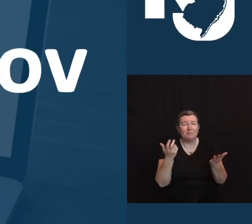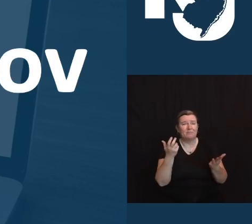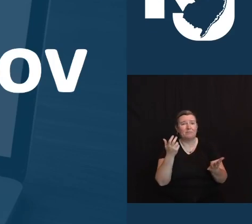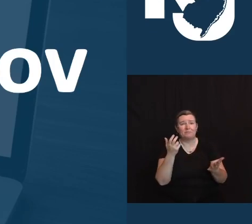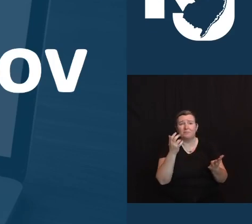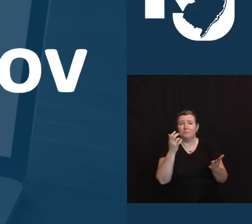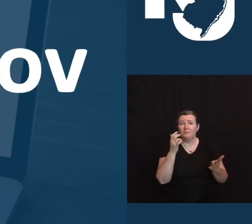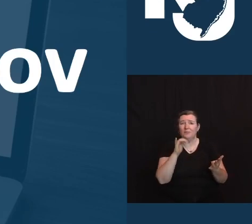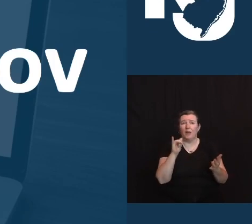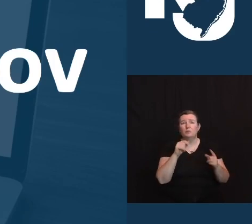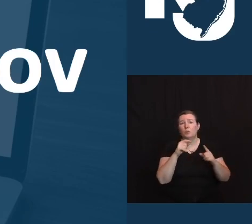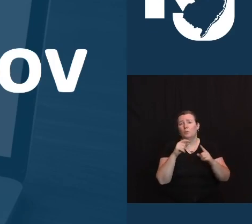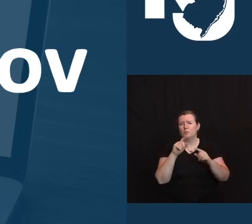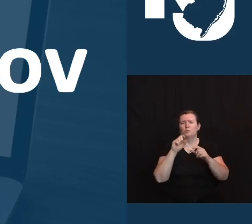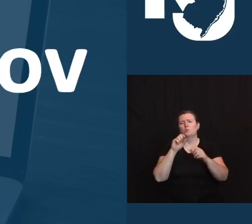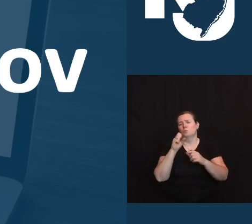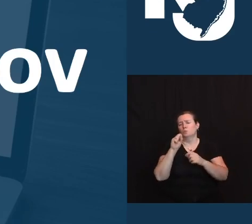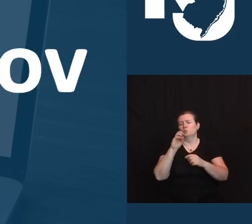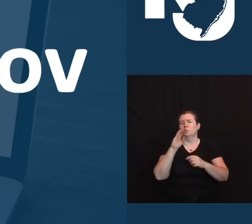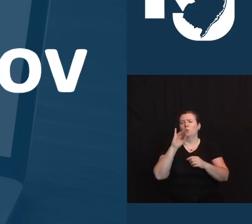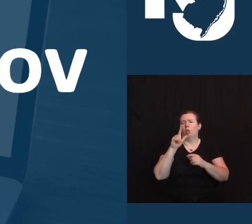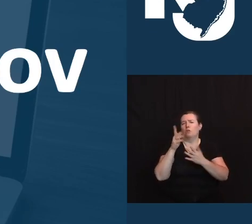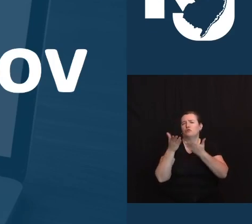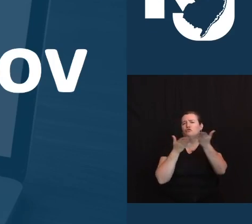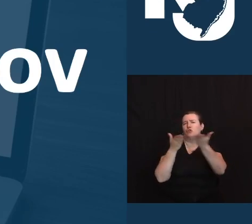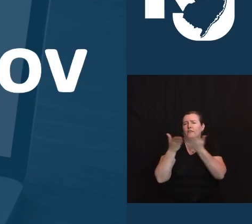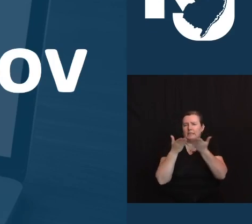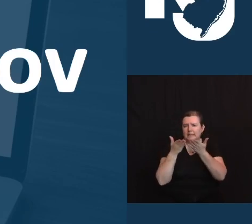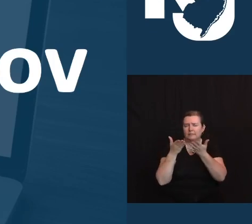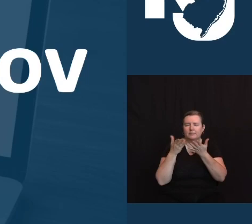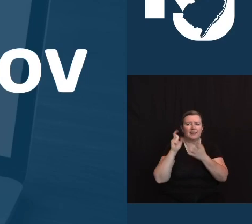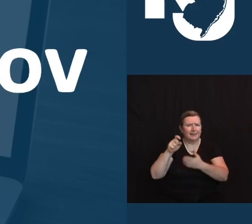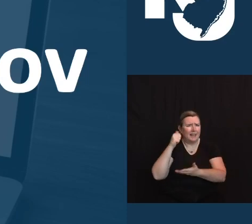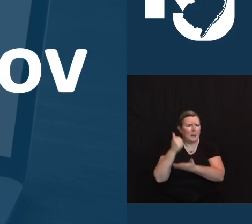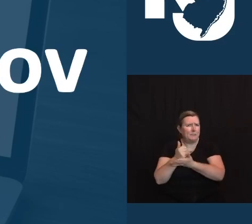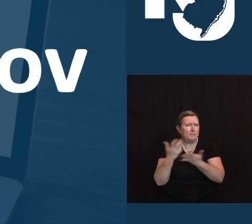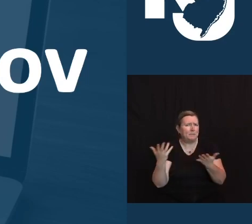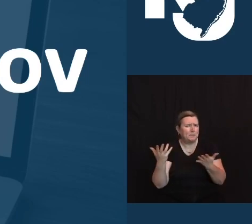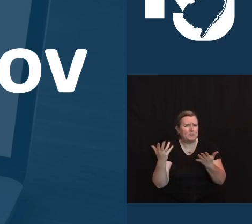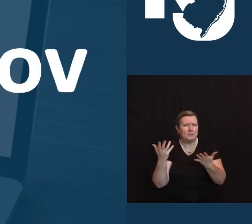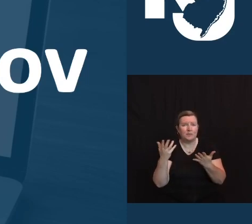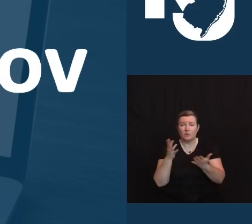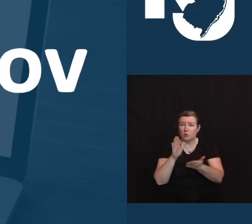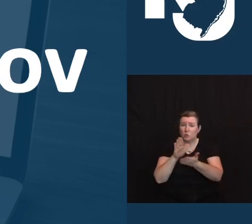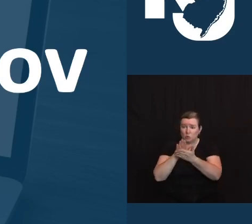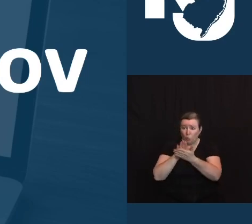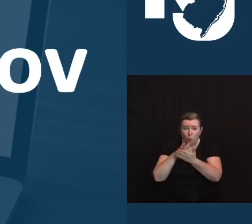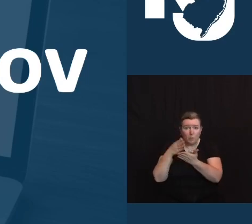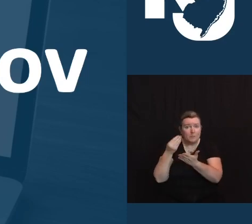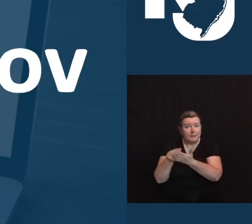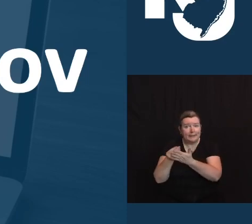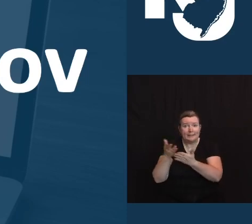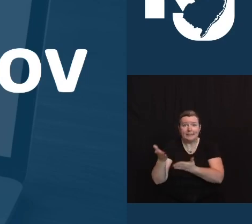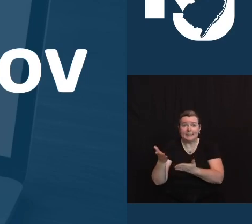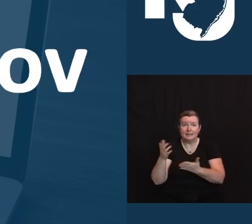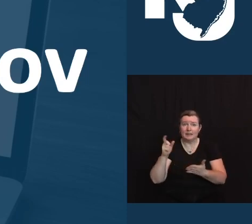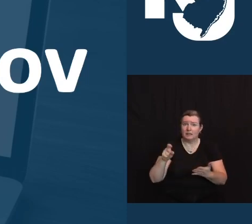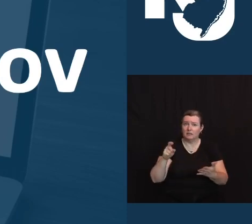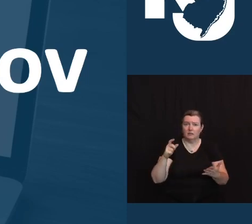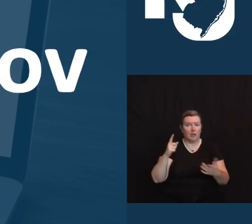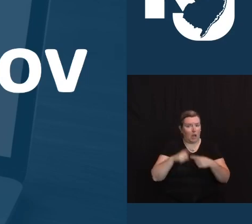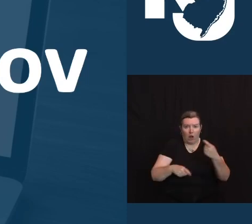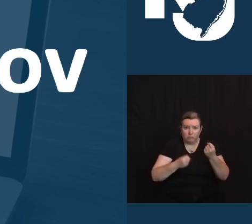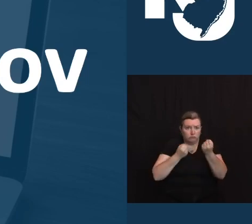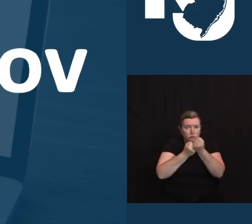upon. School funding is especially critical because we cannot fully support our